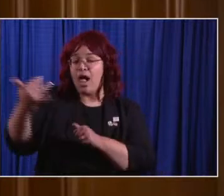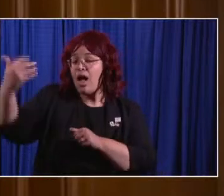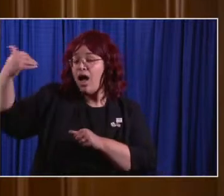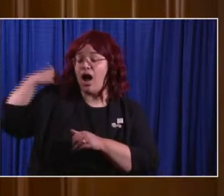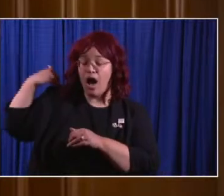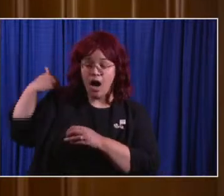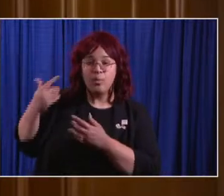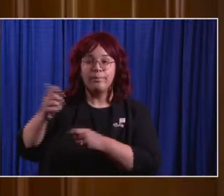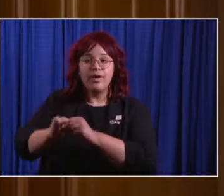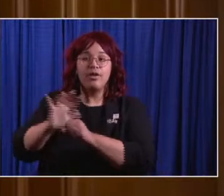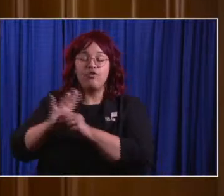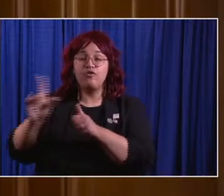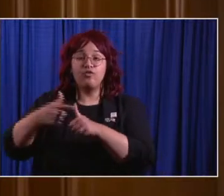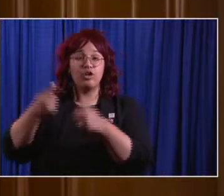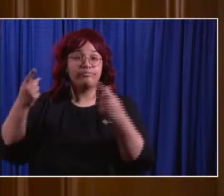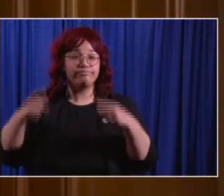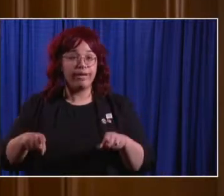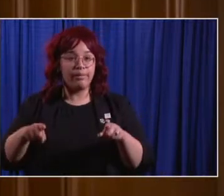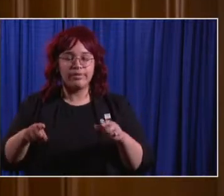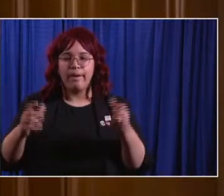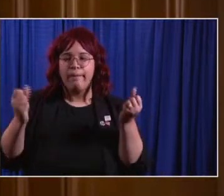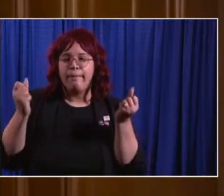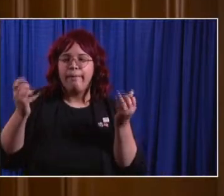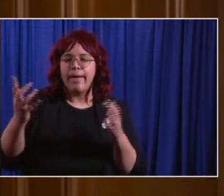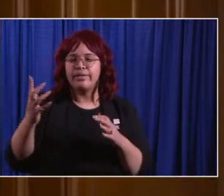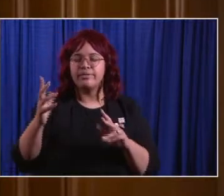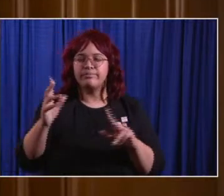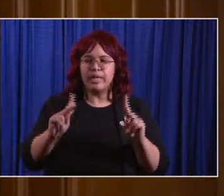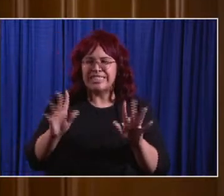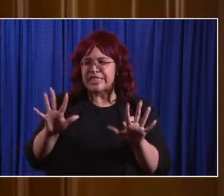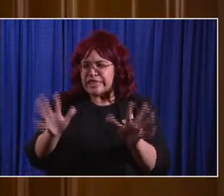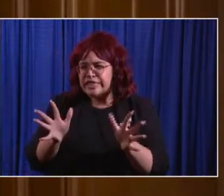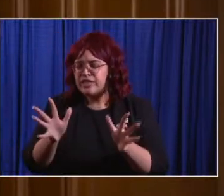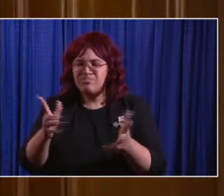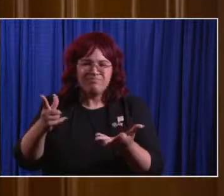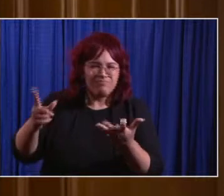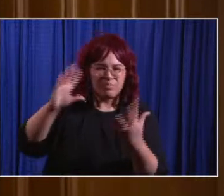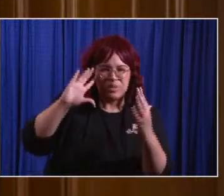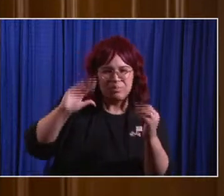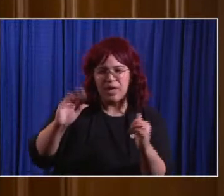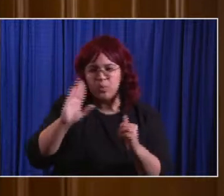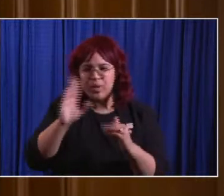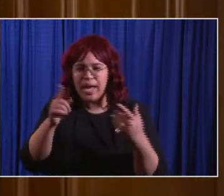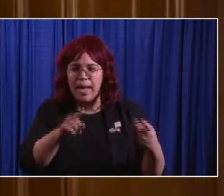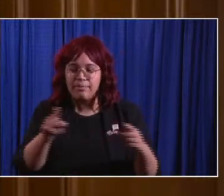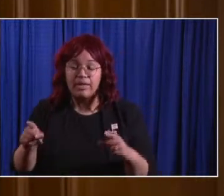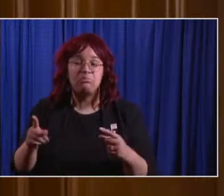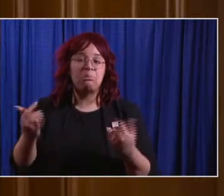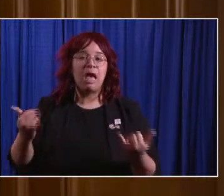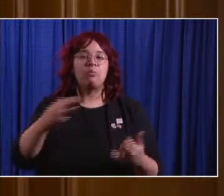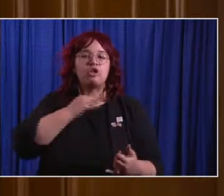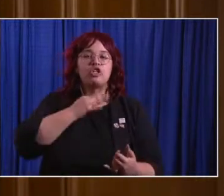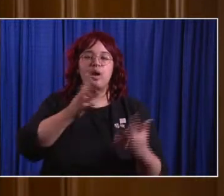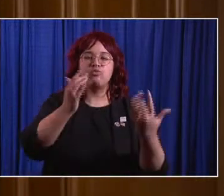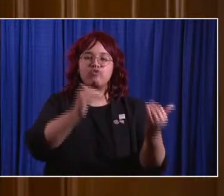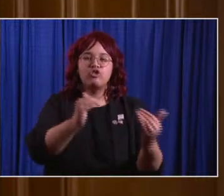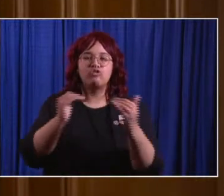death toll? I want to talk a little bit more about the restrictions of certain activities, if that makes sense.